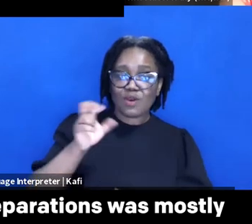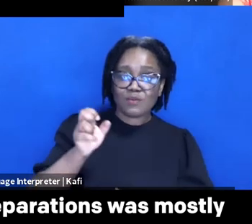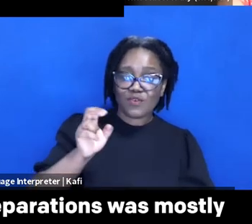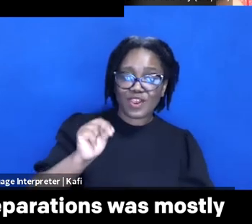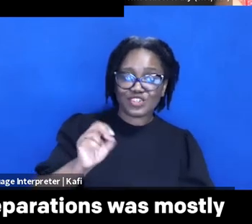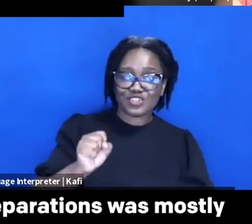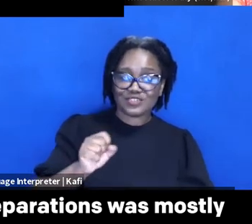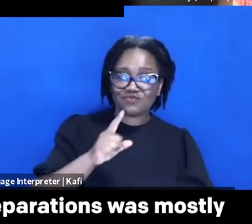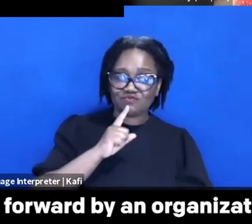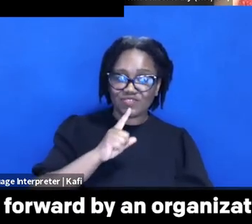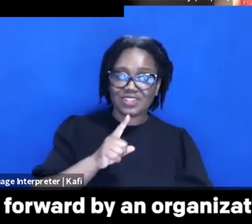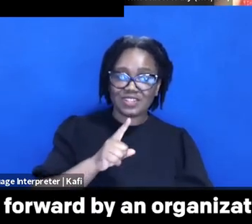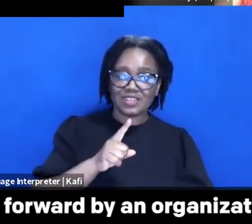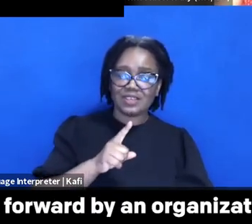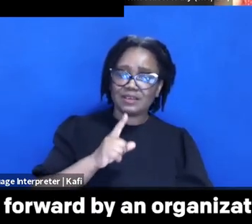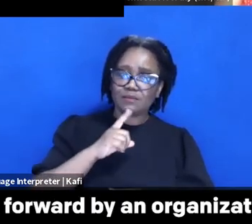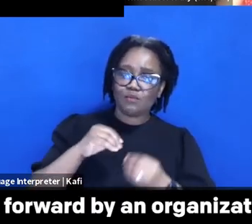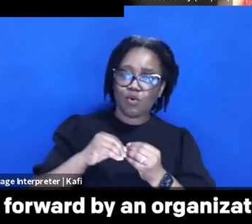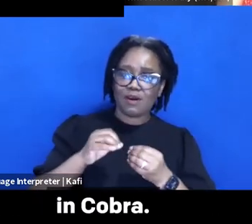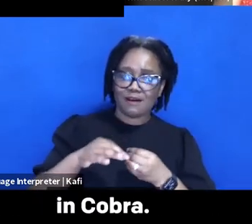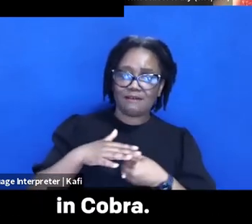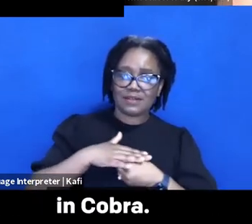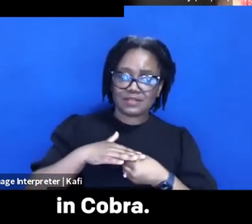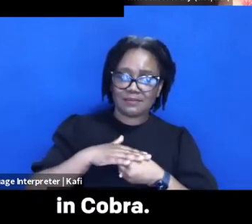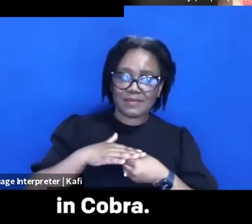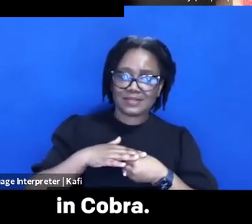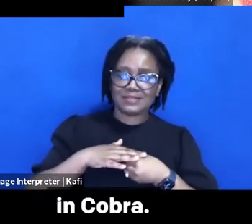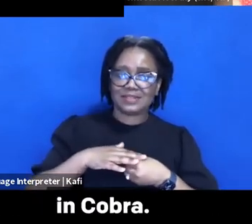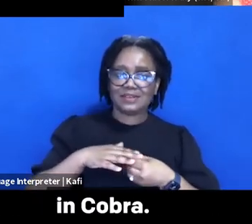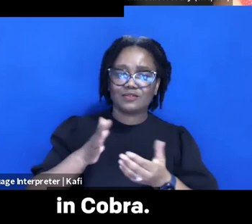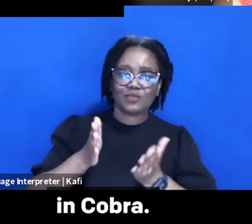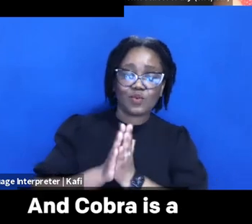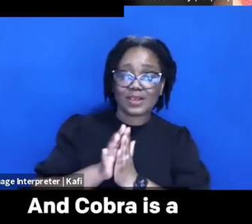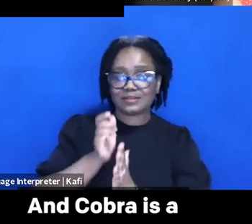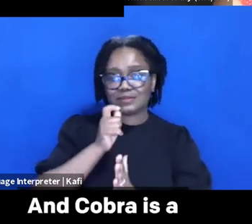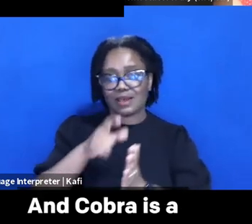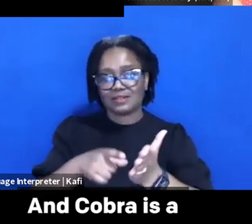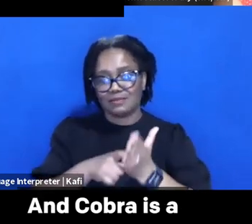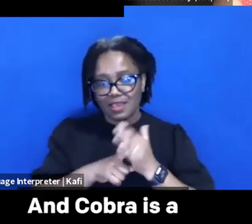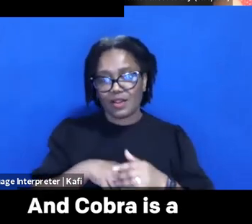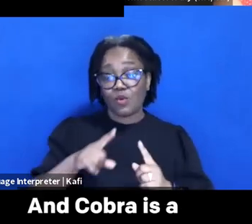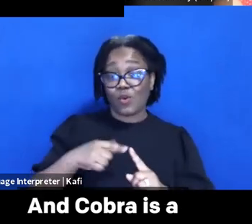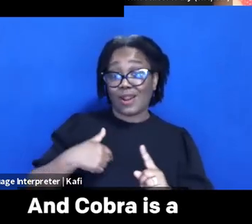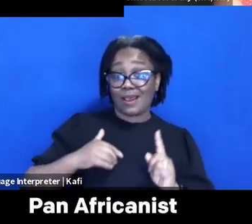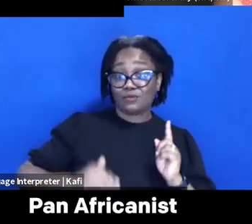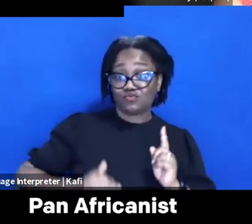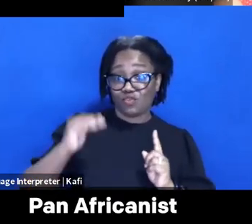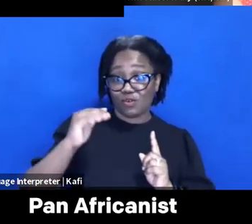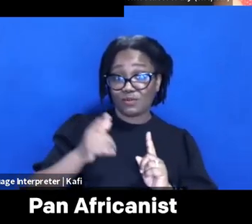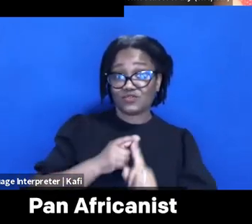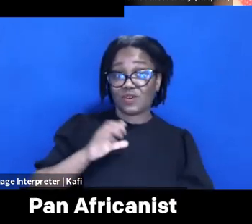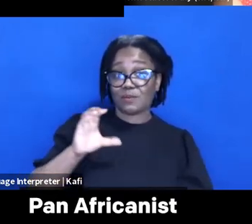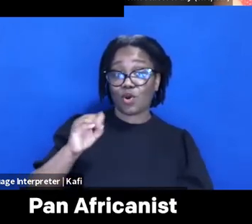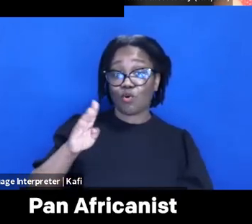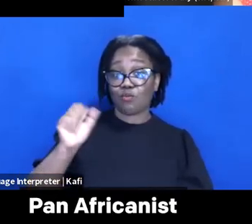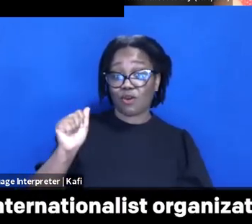was mostly led and forward by an organization, NCOBRA. And NCOBRA is a